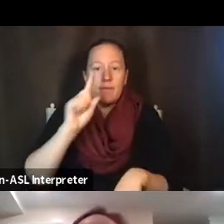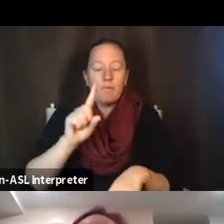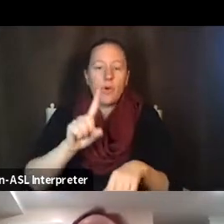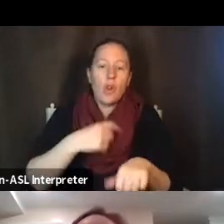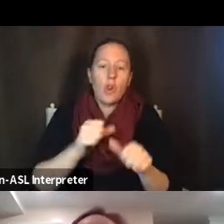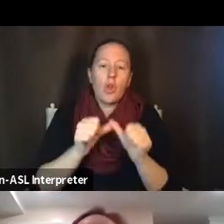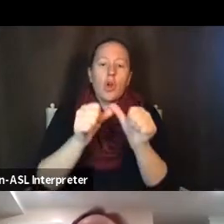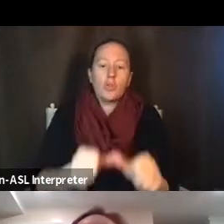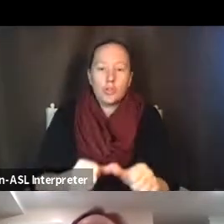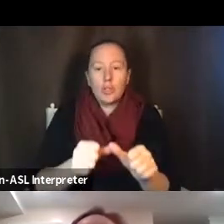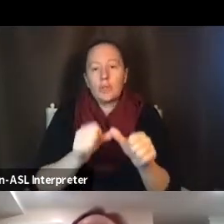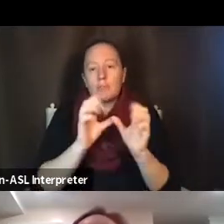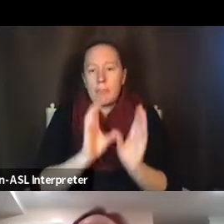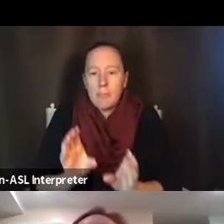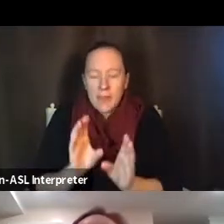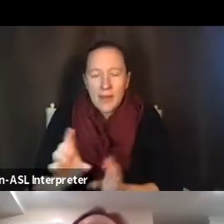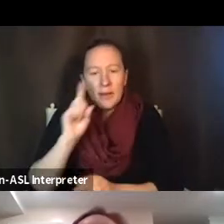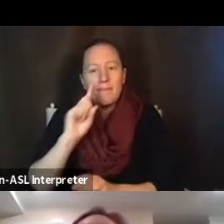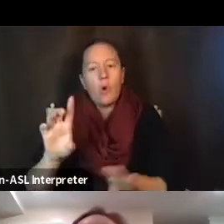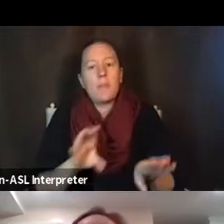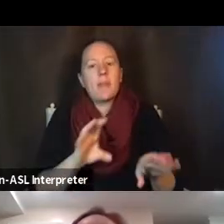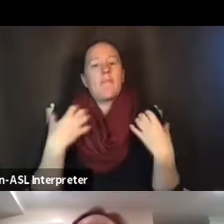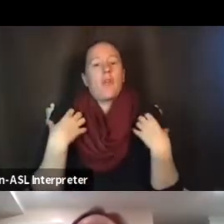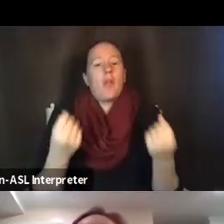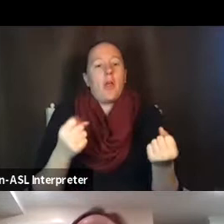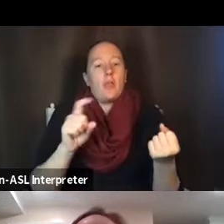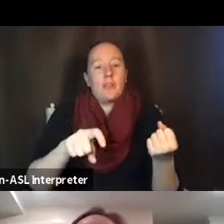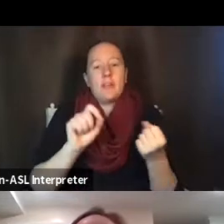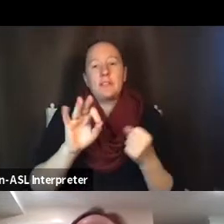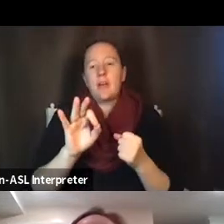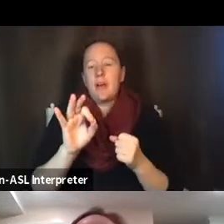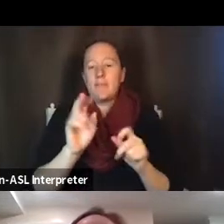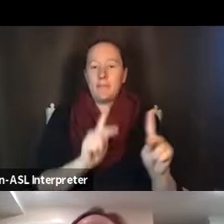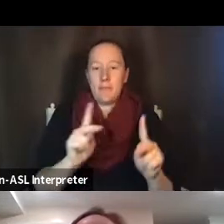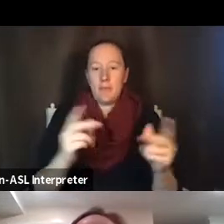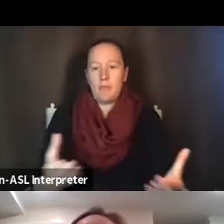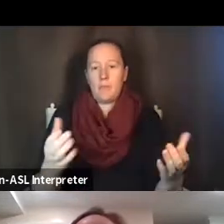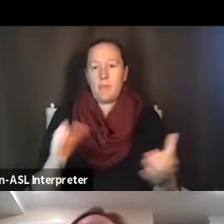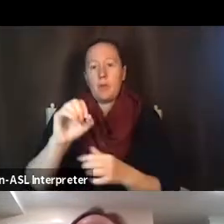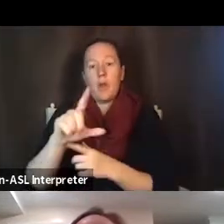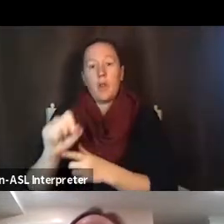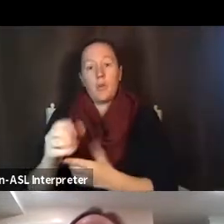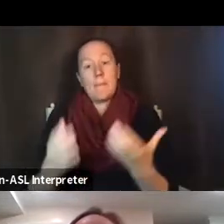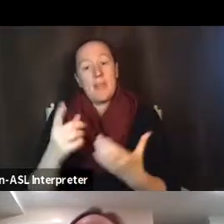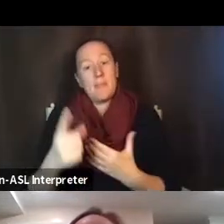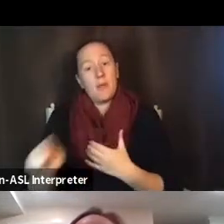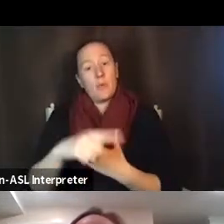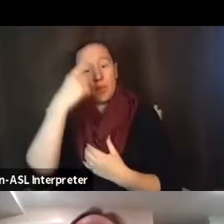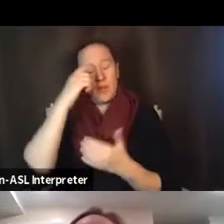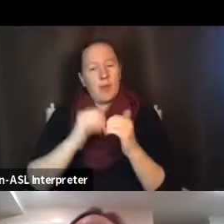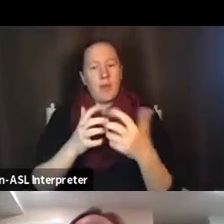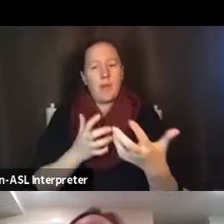planning for the current and projected behavioral health needs of Coloradans. Now, you might ask, how does this fit with the governor's task